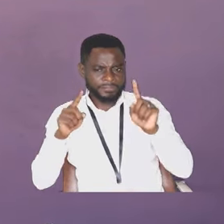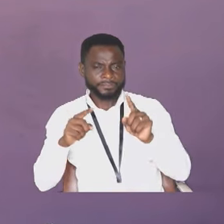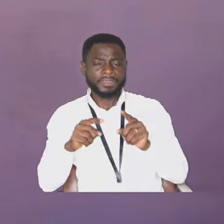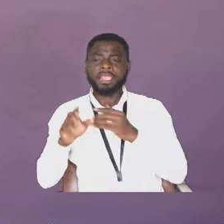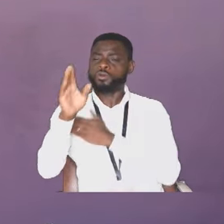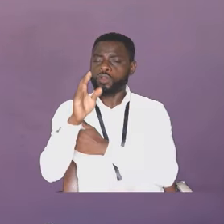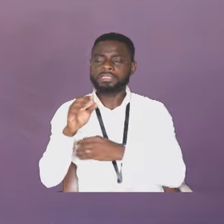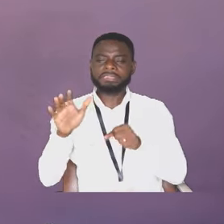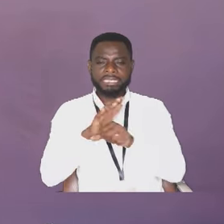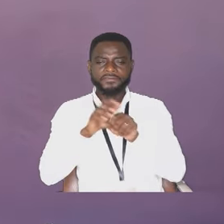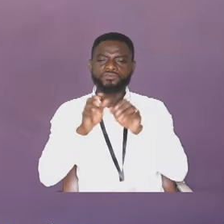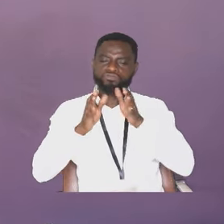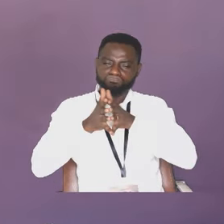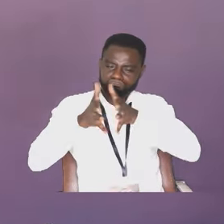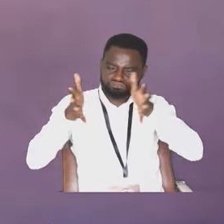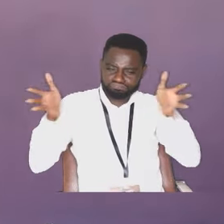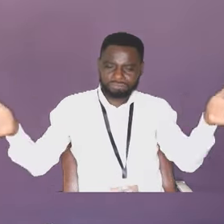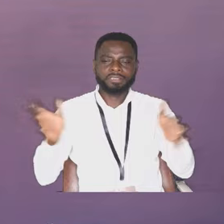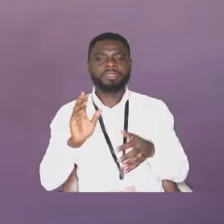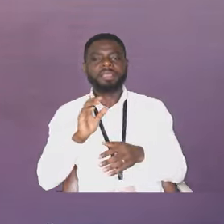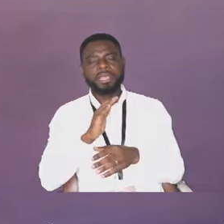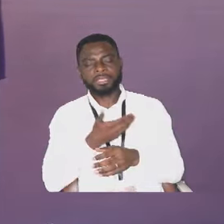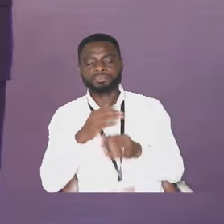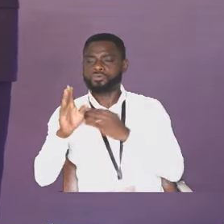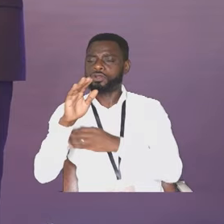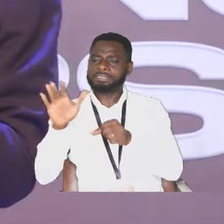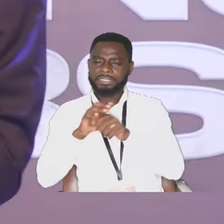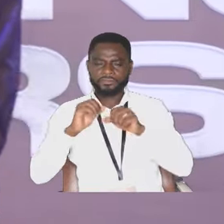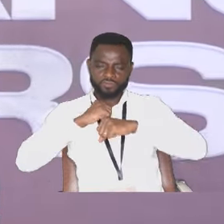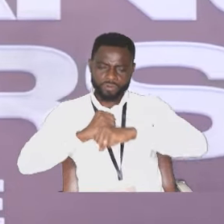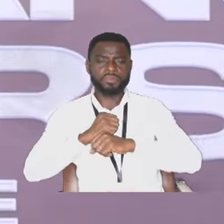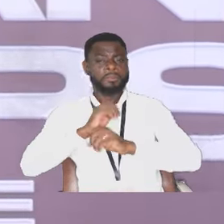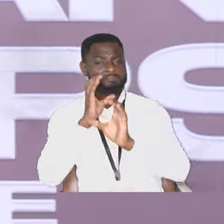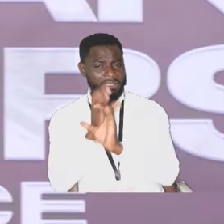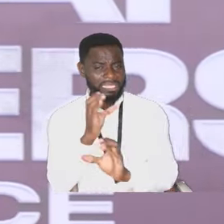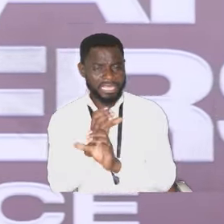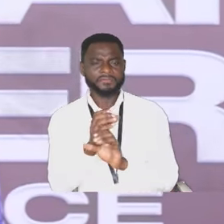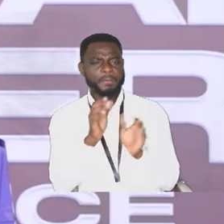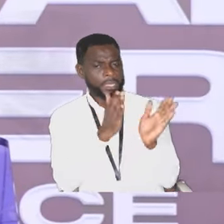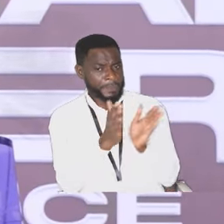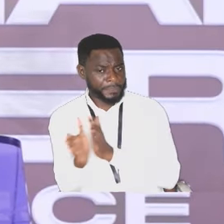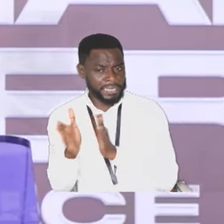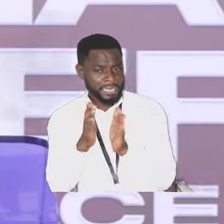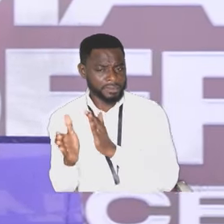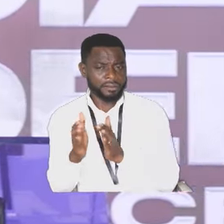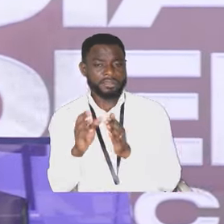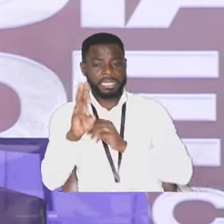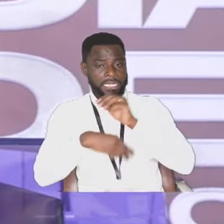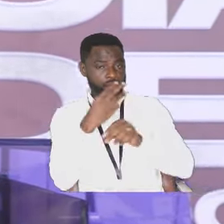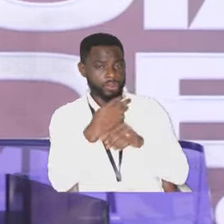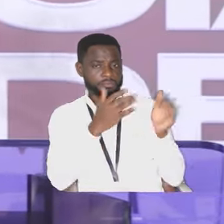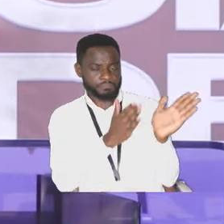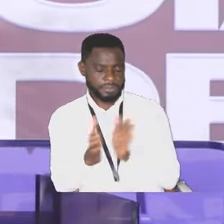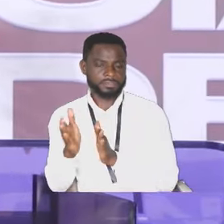territory. Our God is enough to protect us. So be careful about the ploys and schemes that the secular world have.